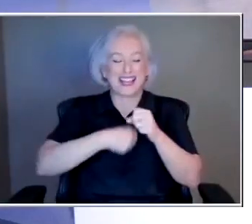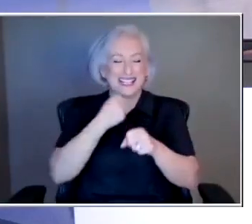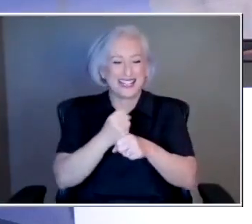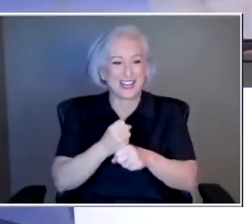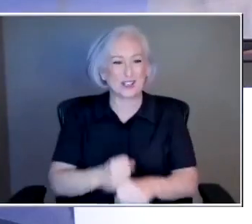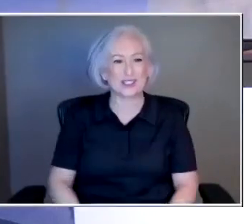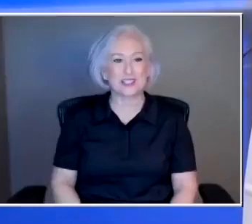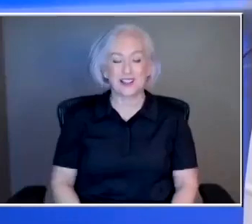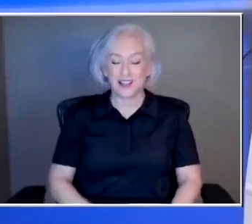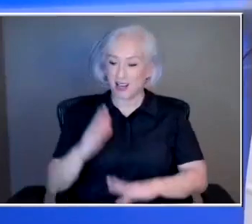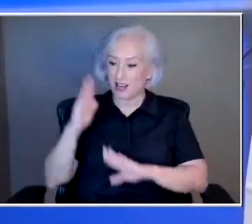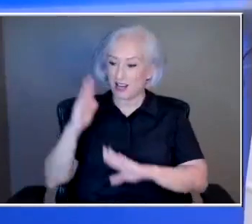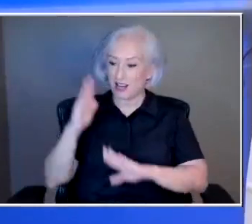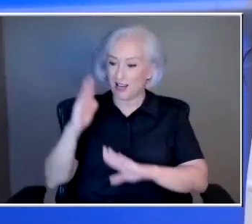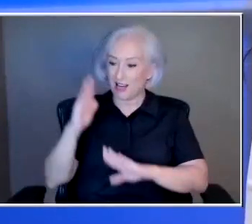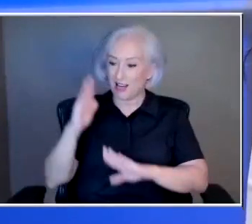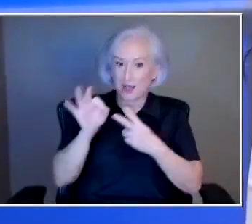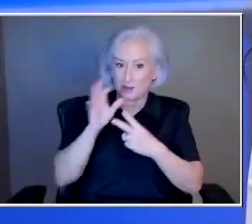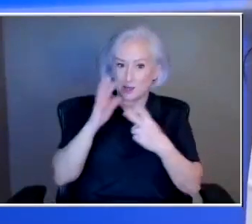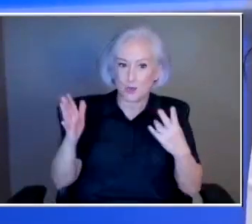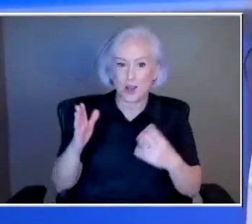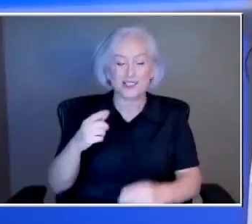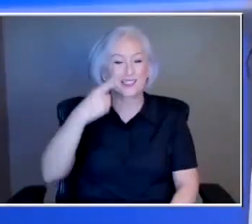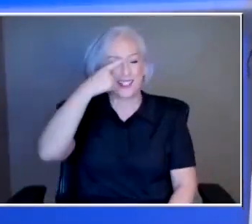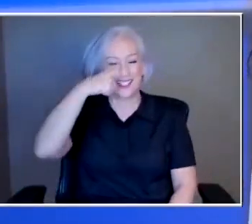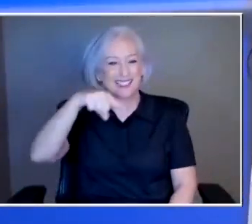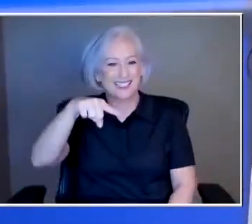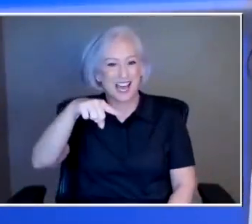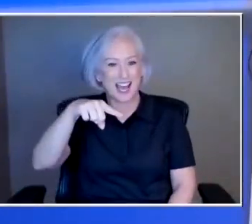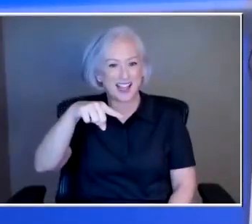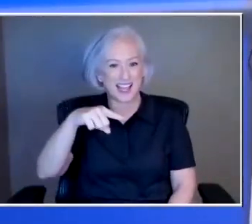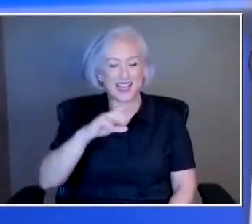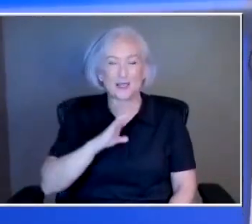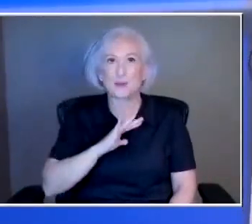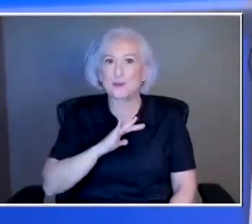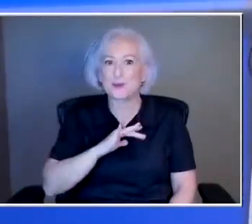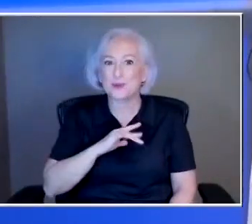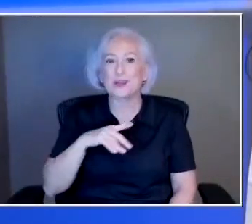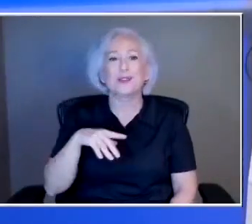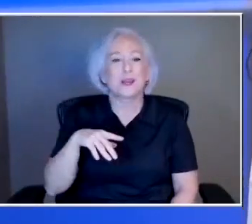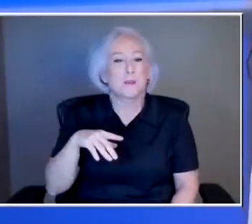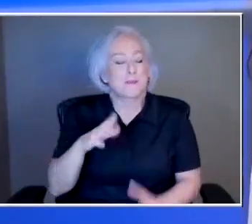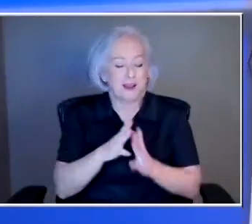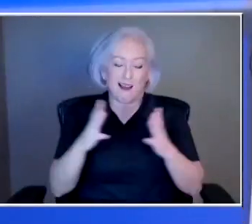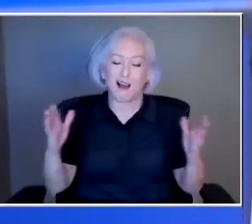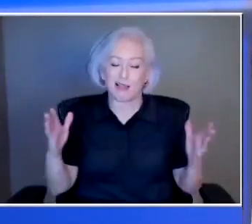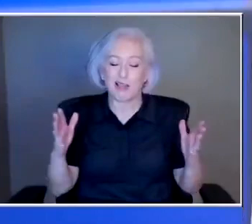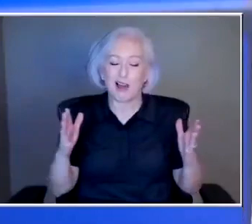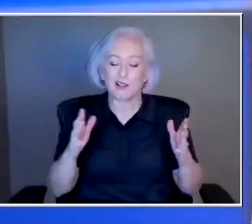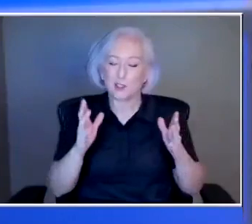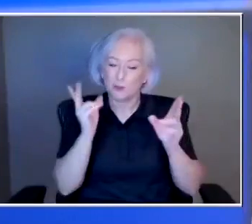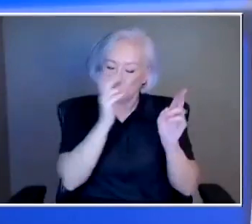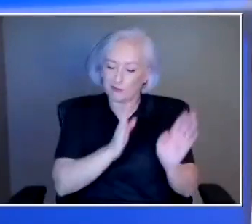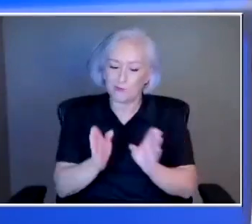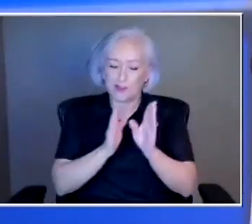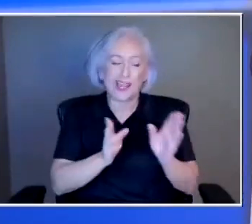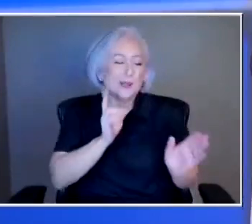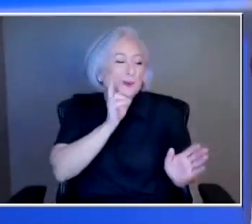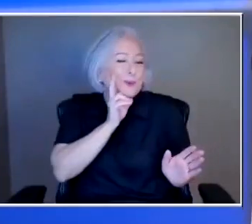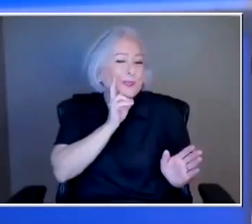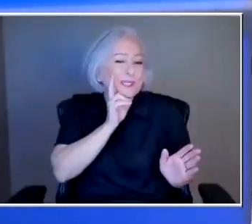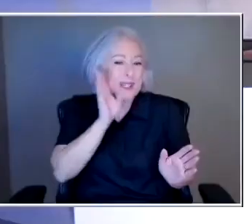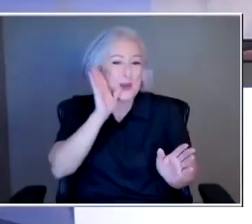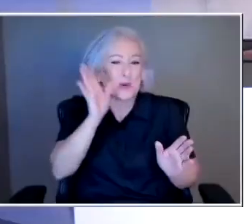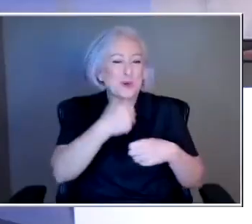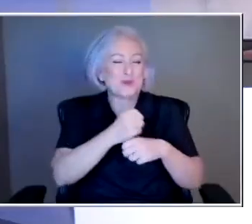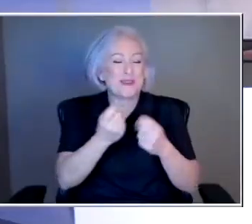right now is try to get to Thailand and go to Phuket. But there's a lot of details to work out. But we're gonna make it a bang. So that's a great